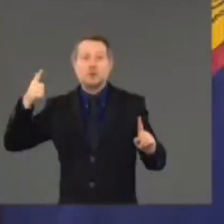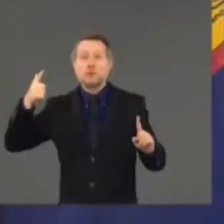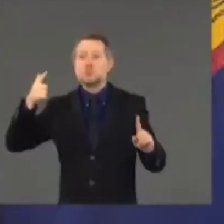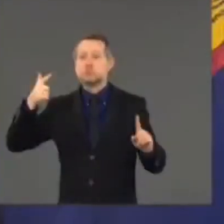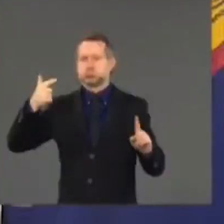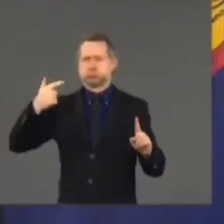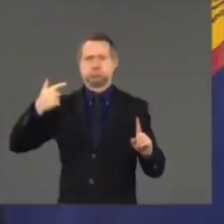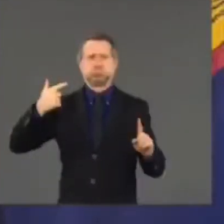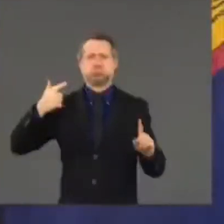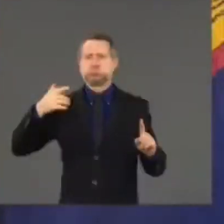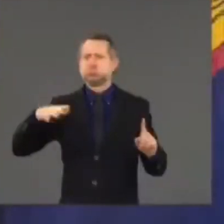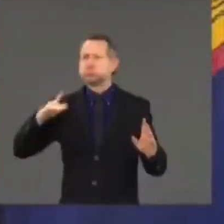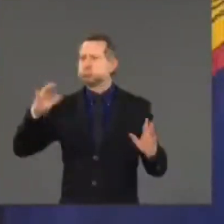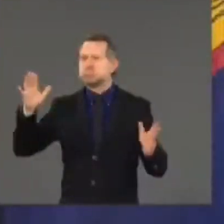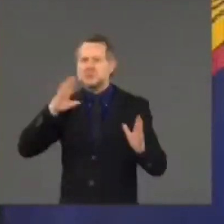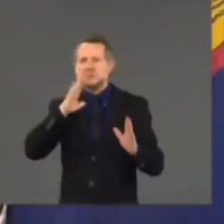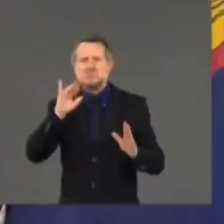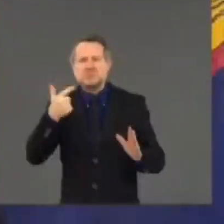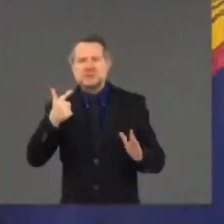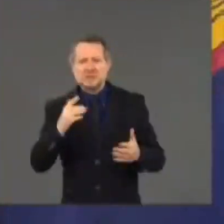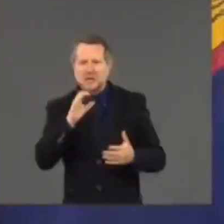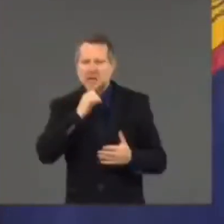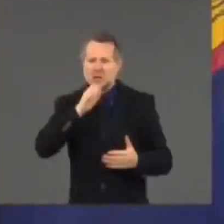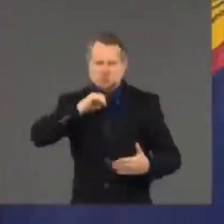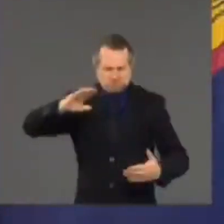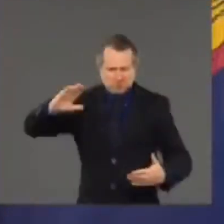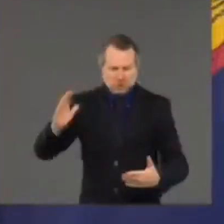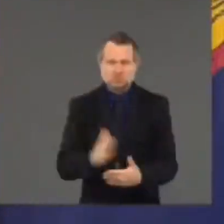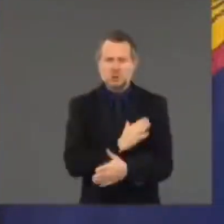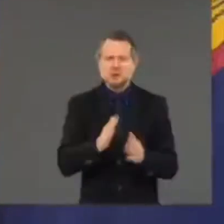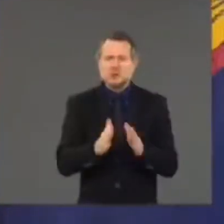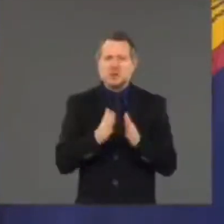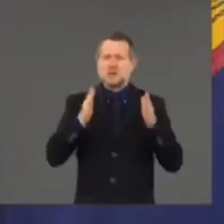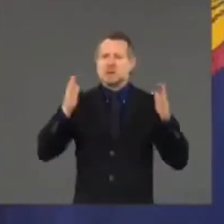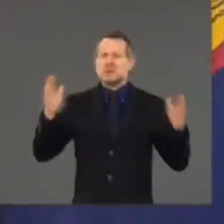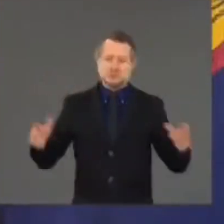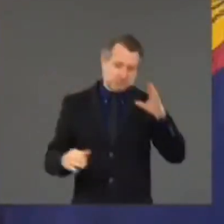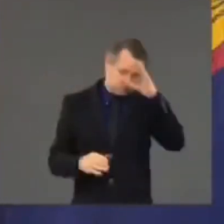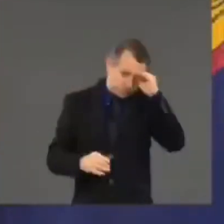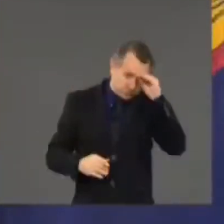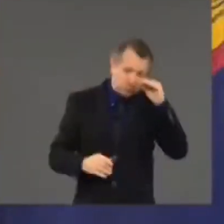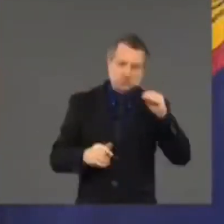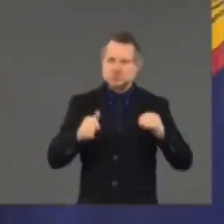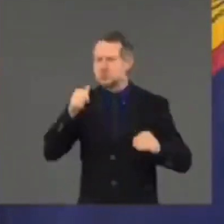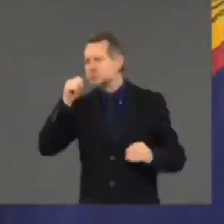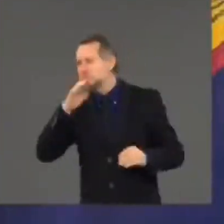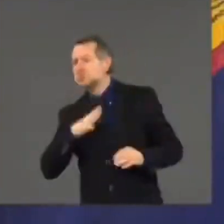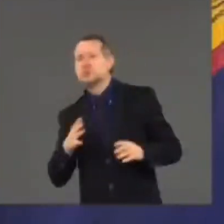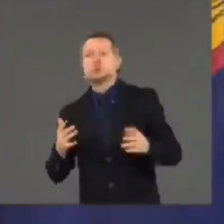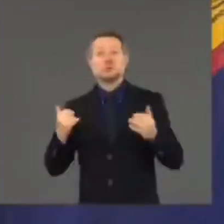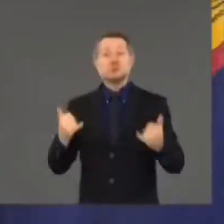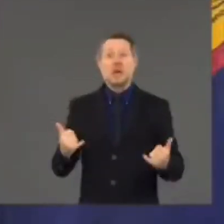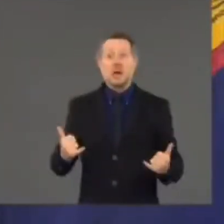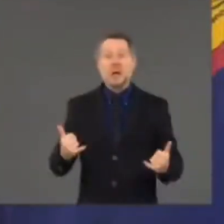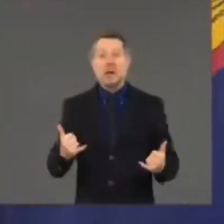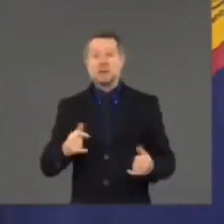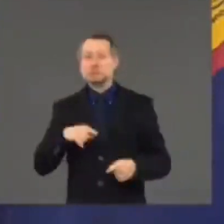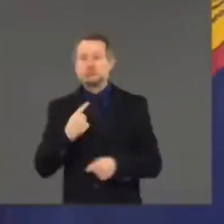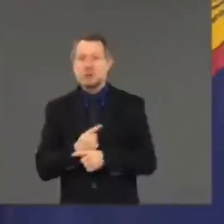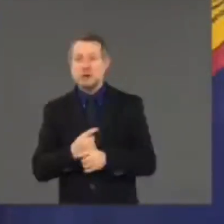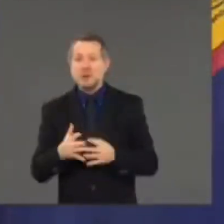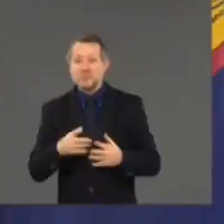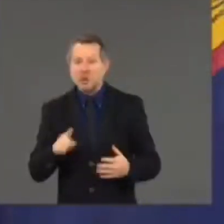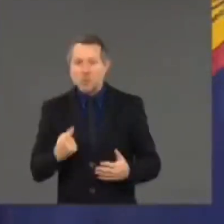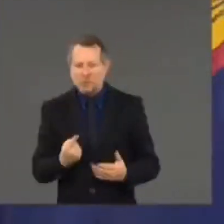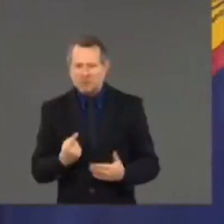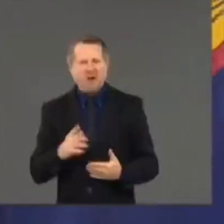a big range, male, female. Now it's countries all across the globe. So they're trying